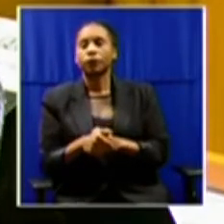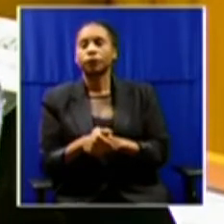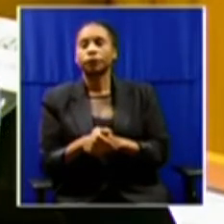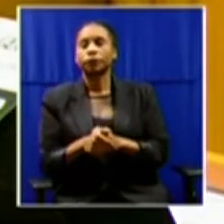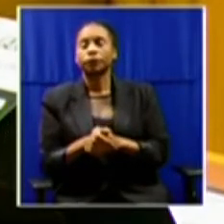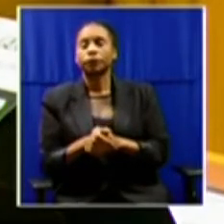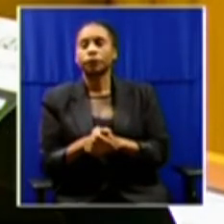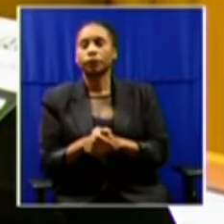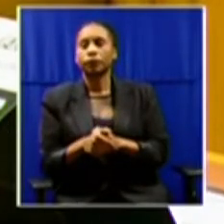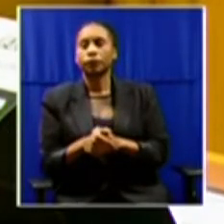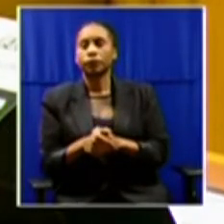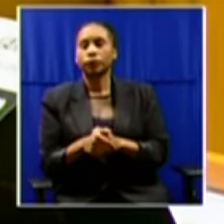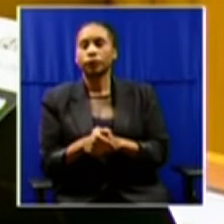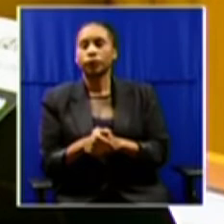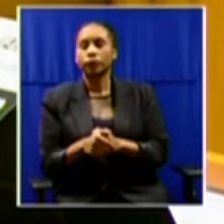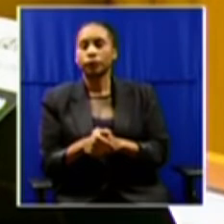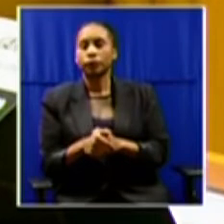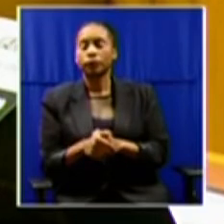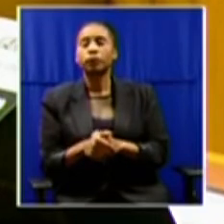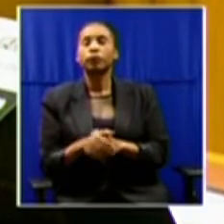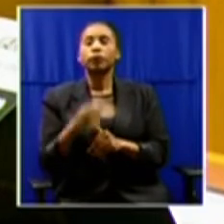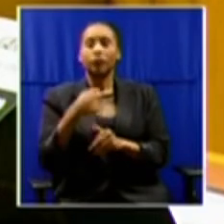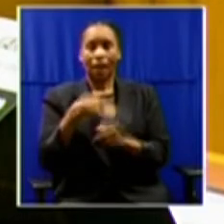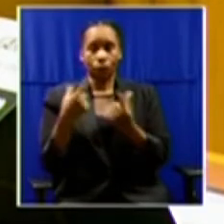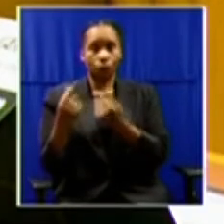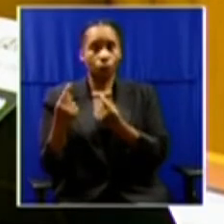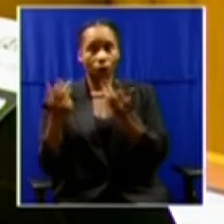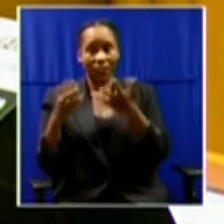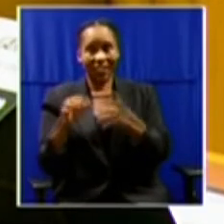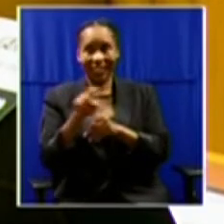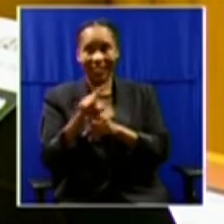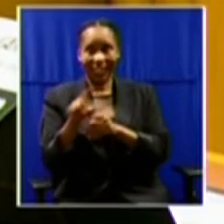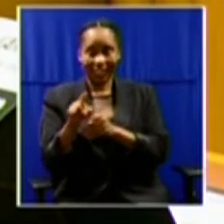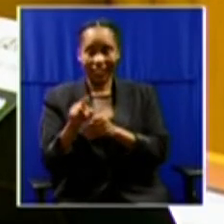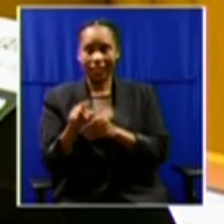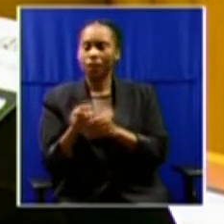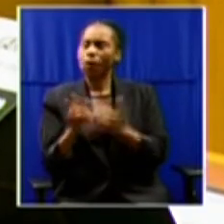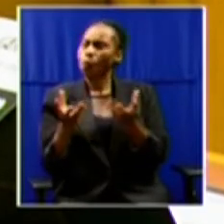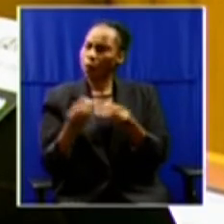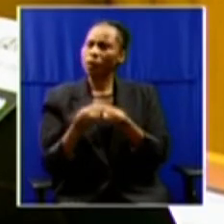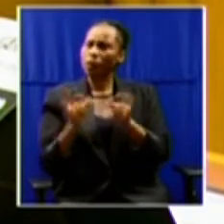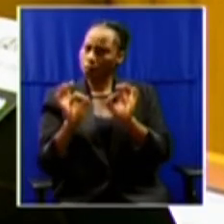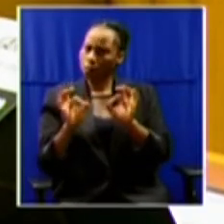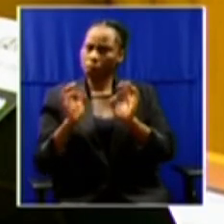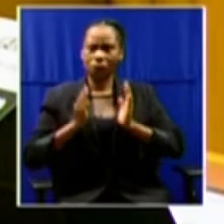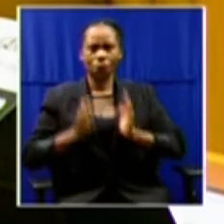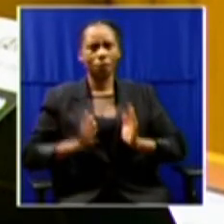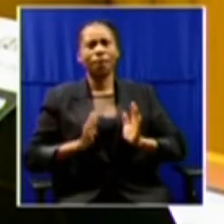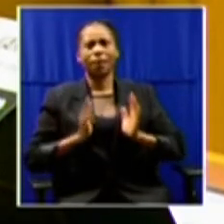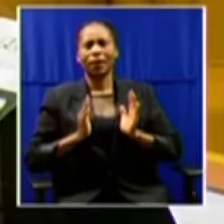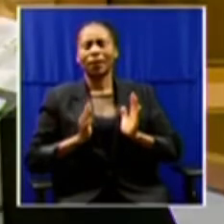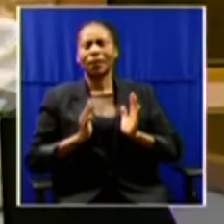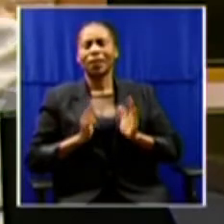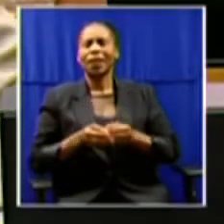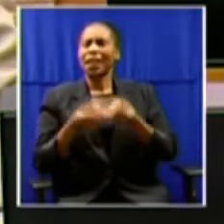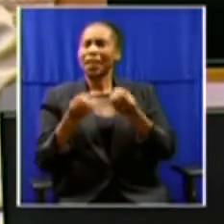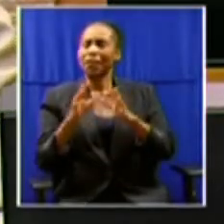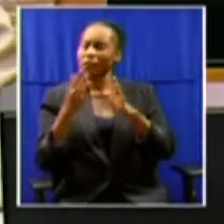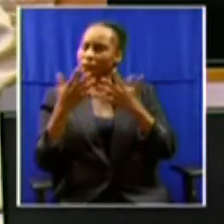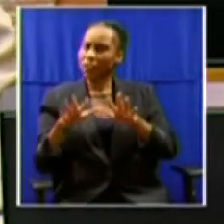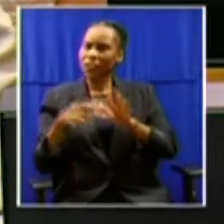And I have done that with all humility, and I have provided